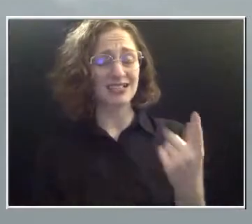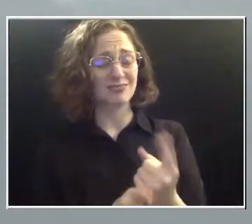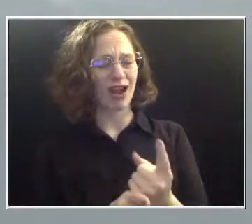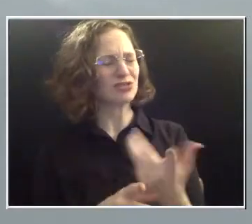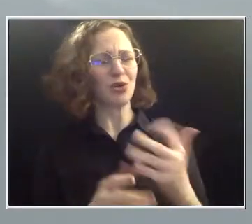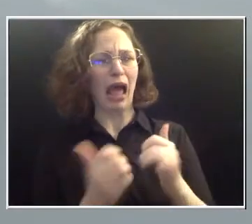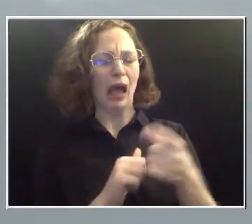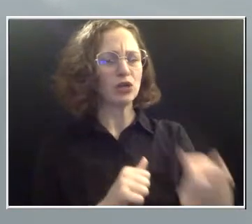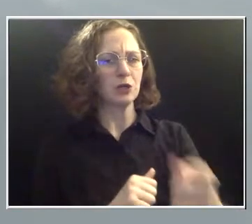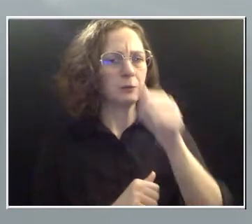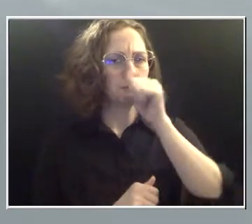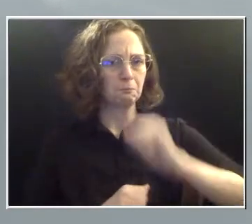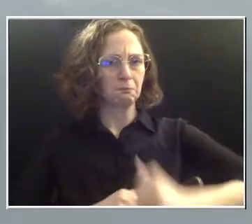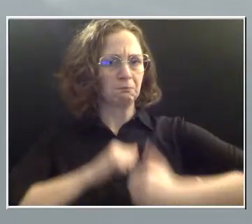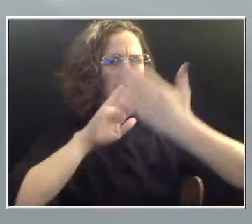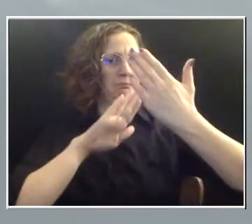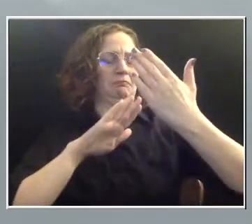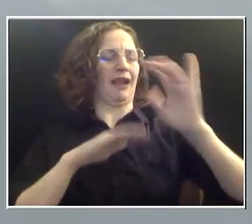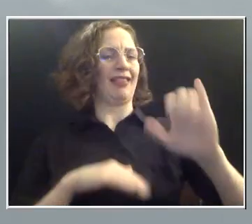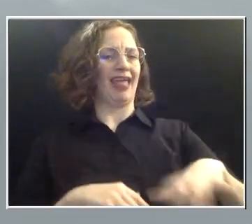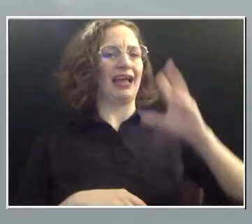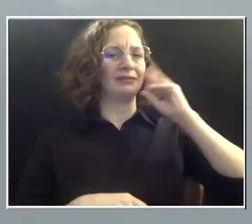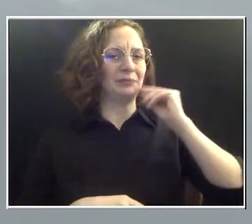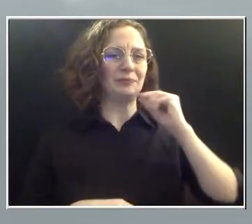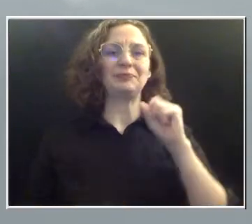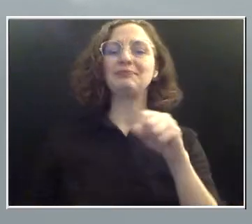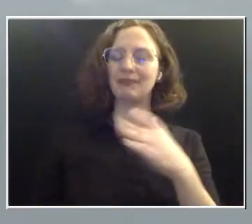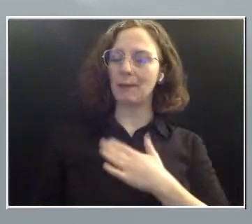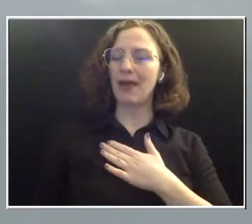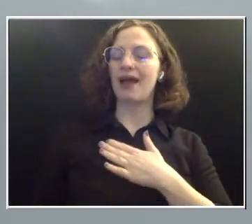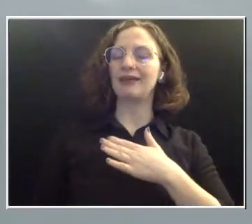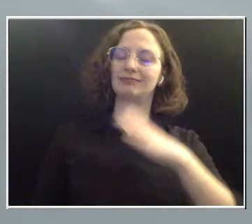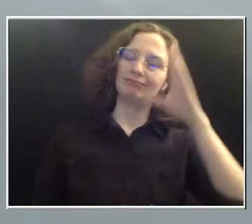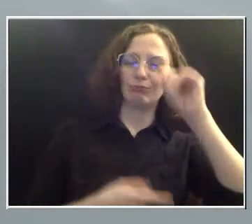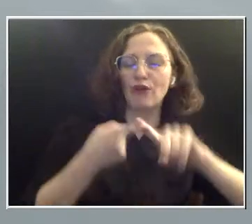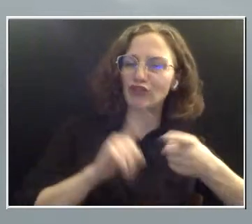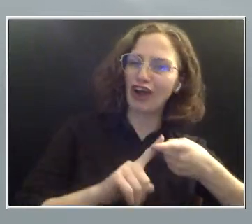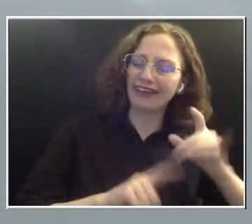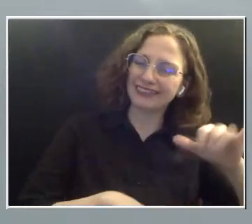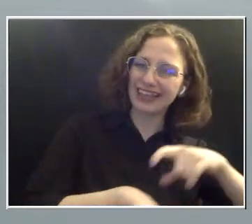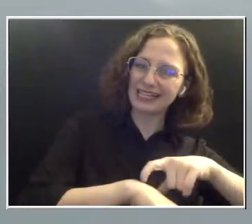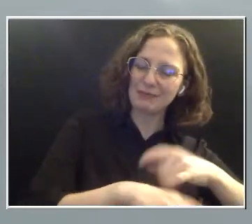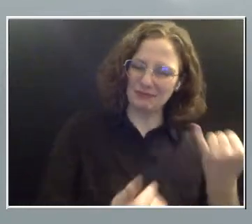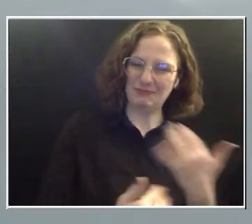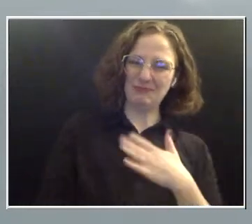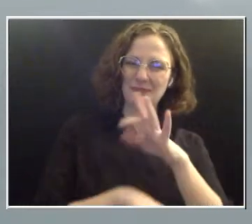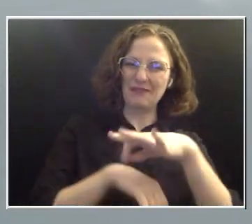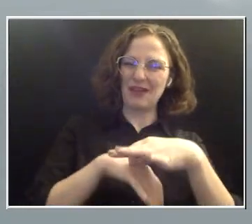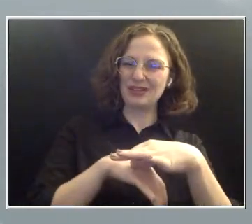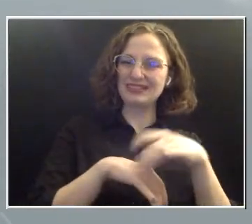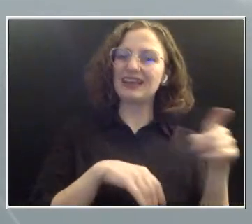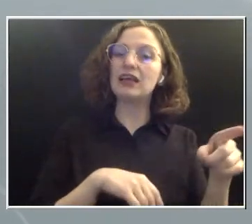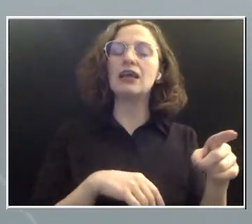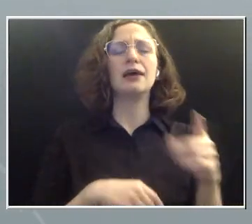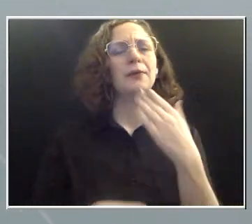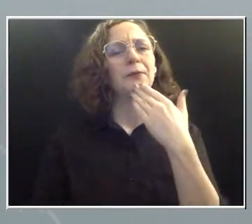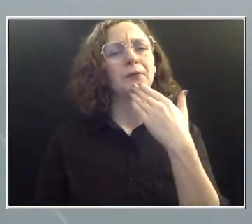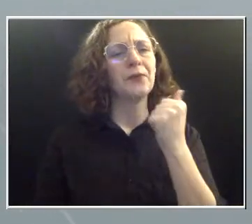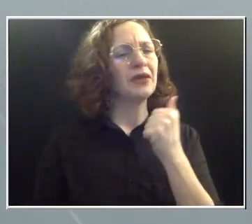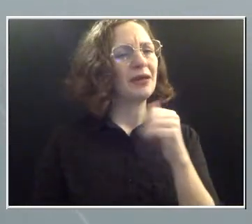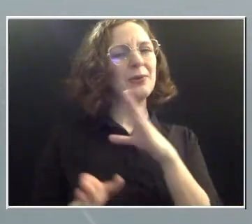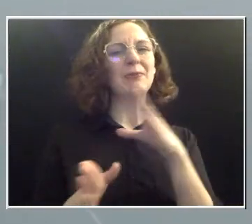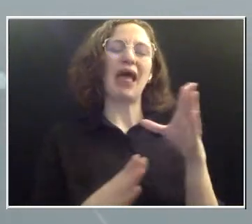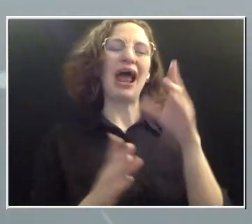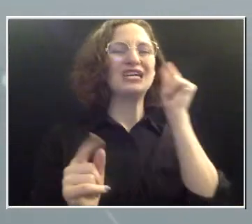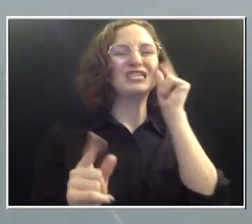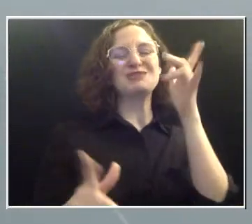my boyfriend at the time, who's now my fiance, was so sweet, and he planned a small surprise party at a local winery, and it